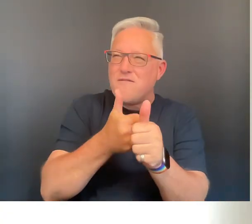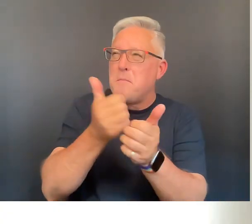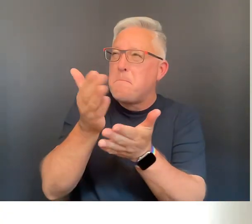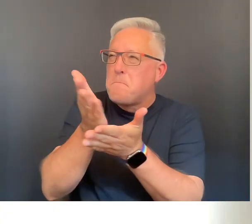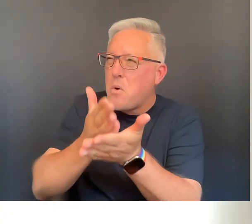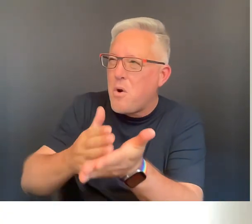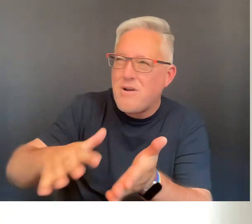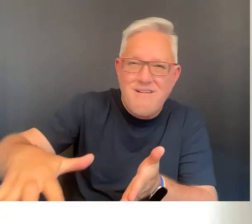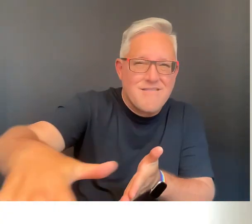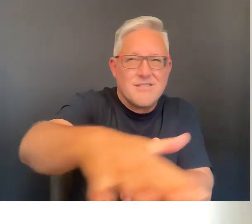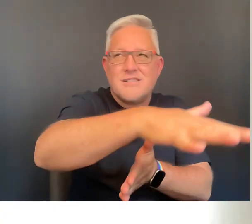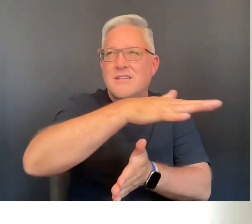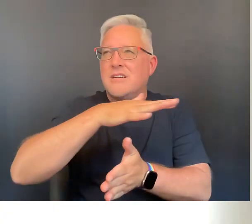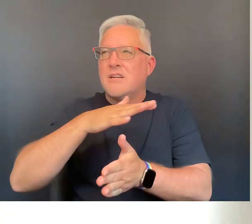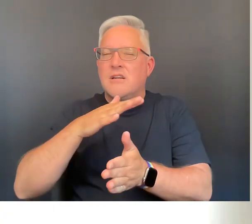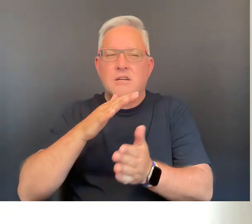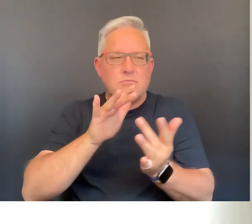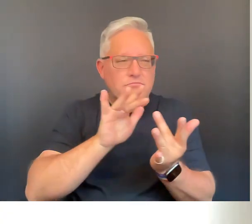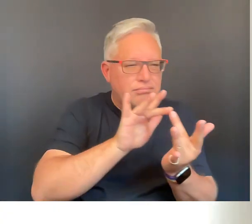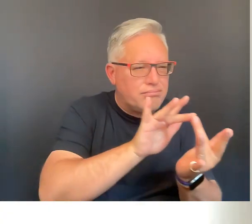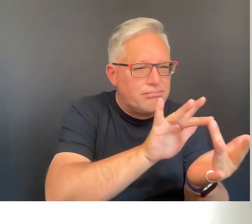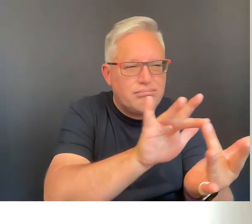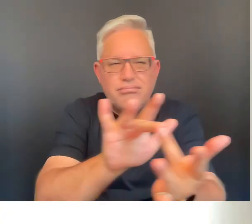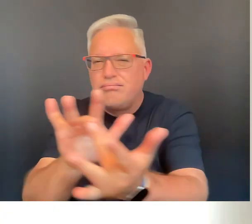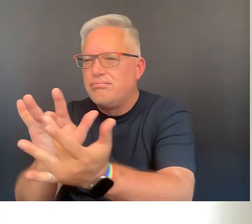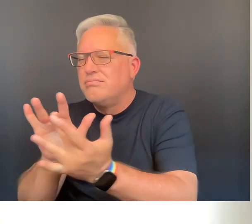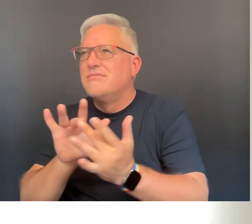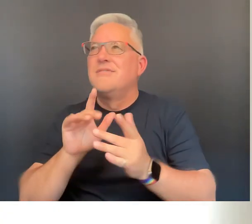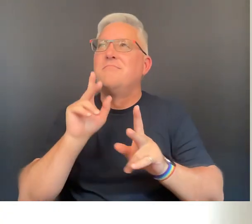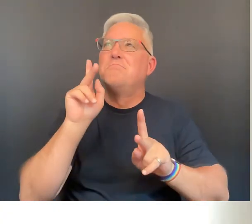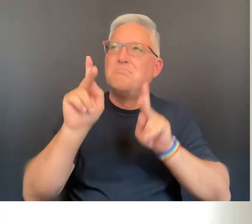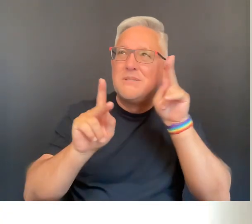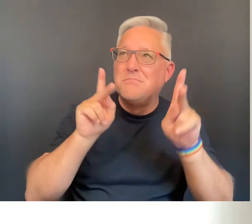our country, our people,